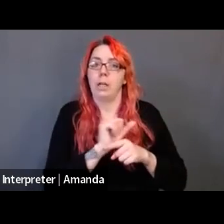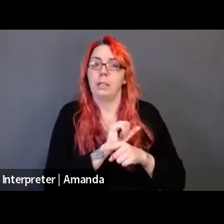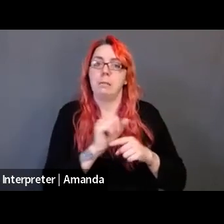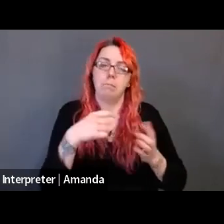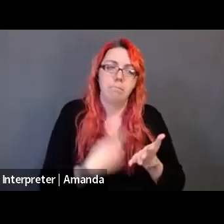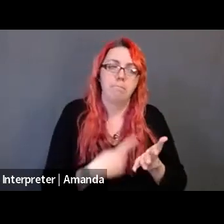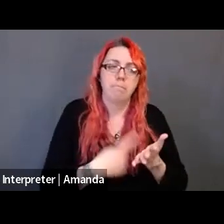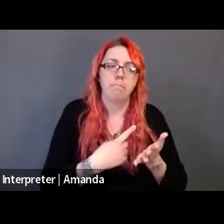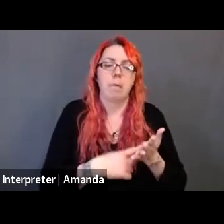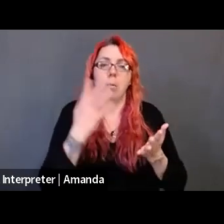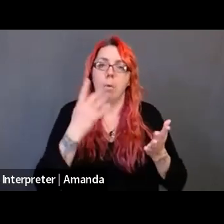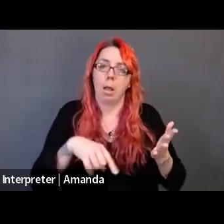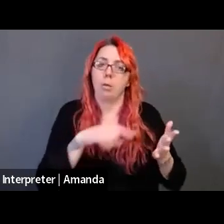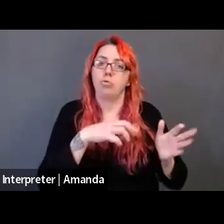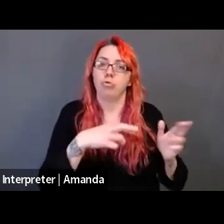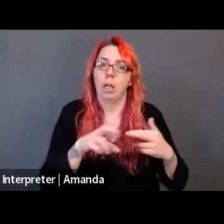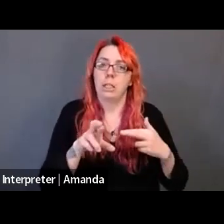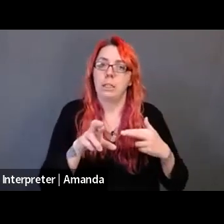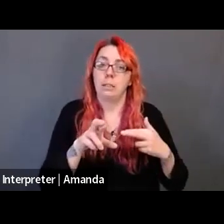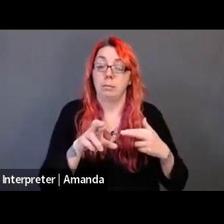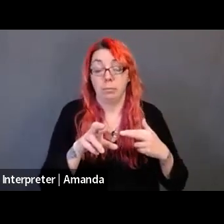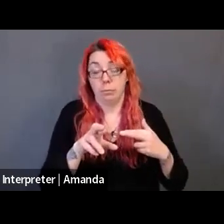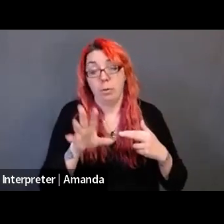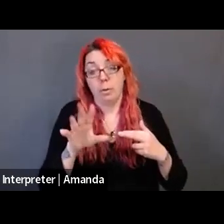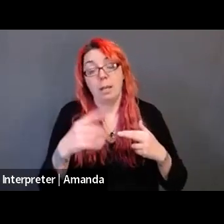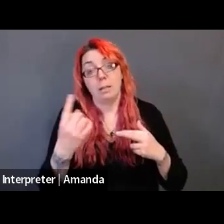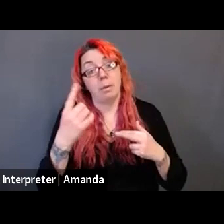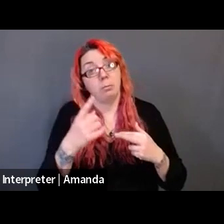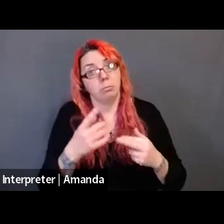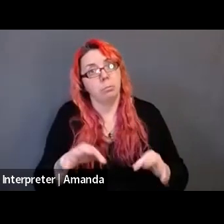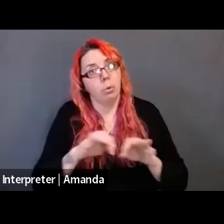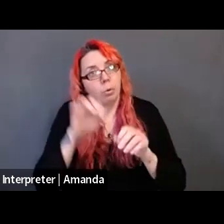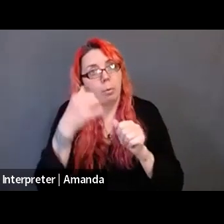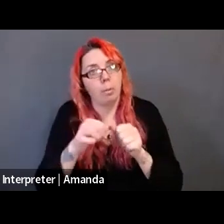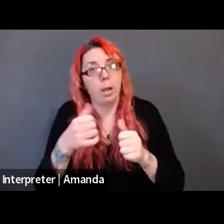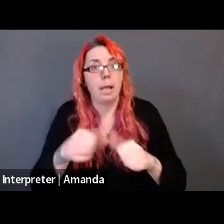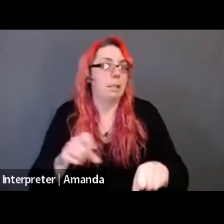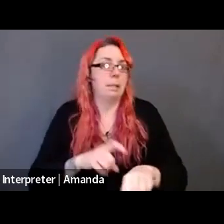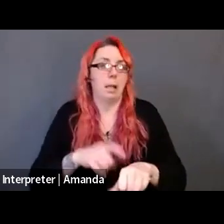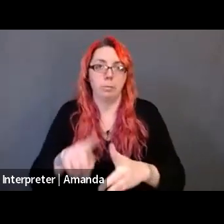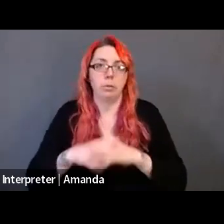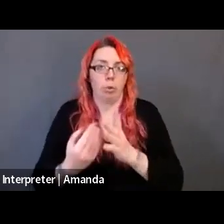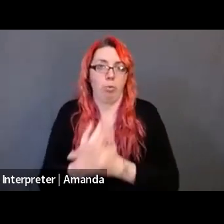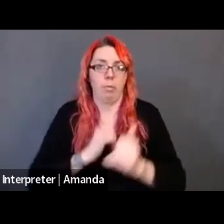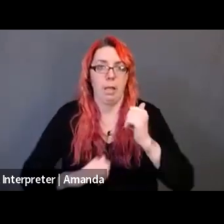mind as you're even entering into new productions. Let me just pause here to see, Scott, if there's anything in the chat to comment on,